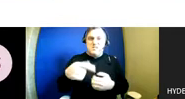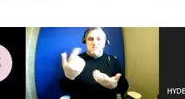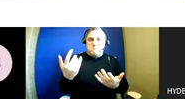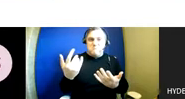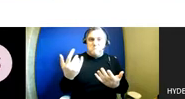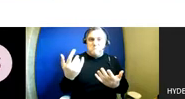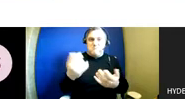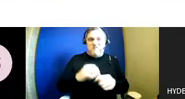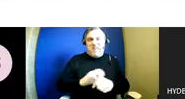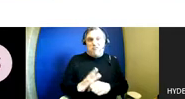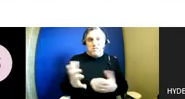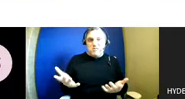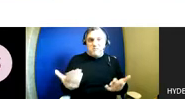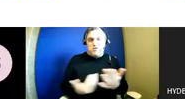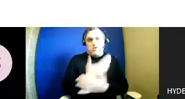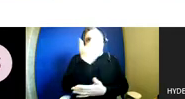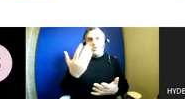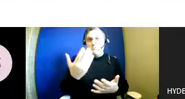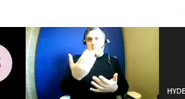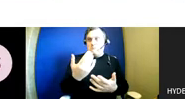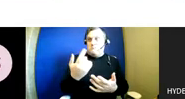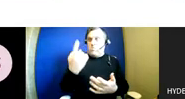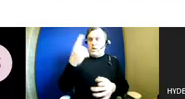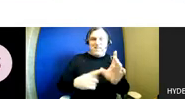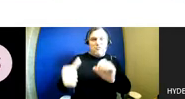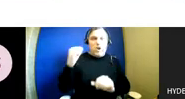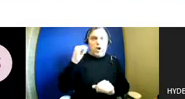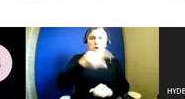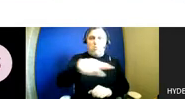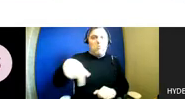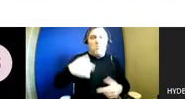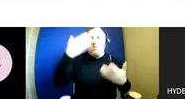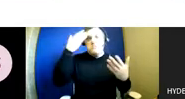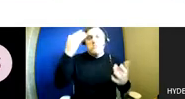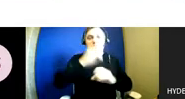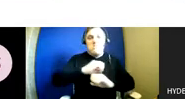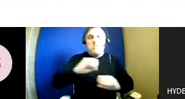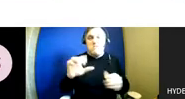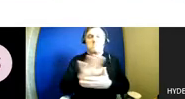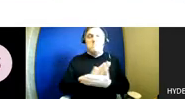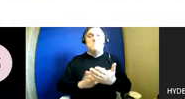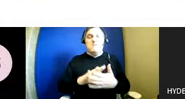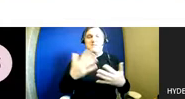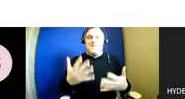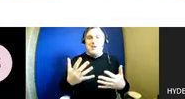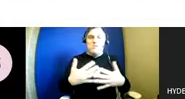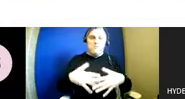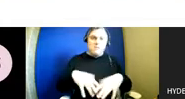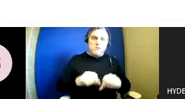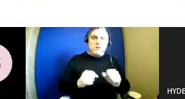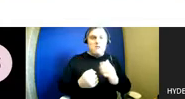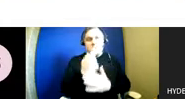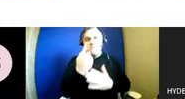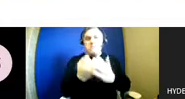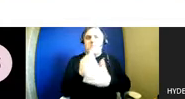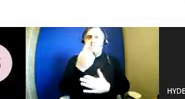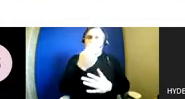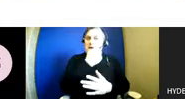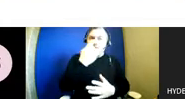virus. A year ago, many of us had not heard of it. So there's a lot of emerging evidence around the symptoms, the signs,